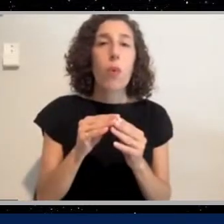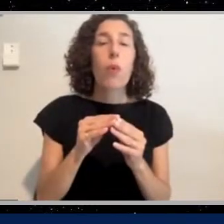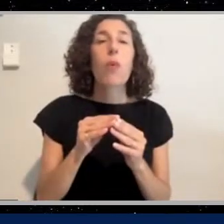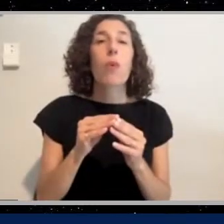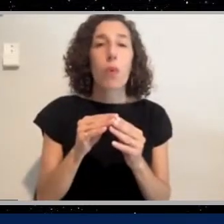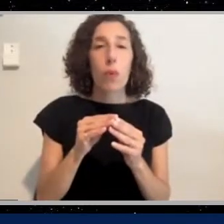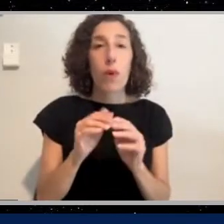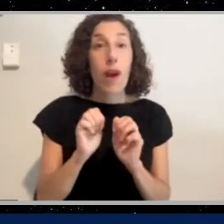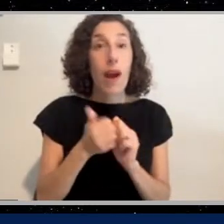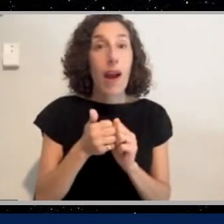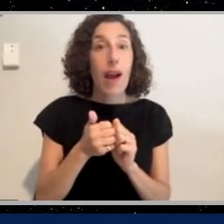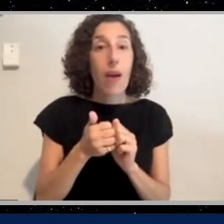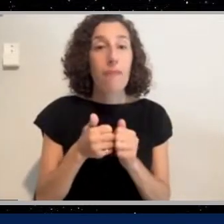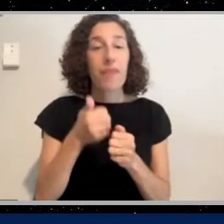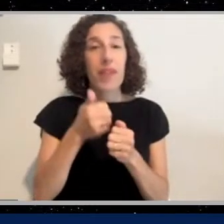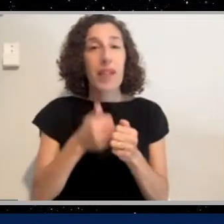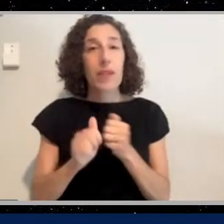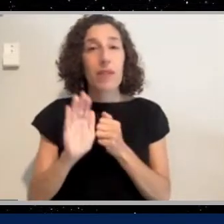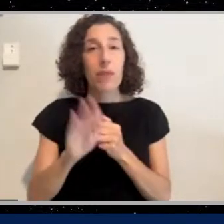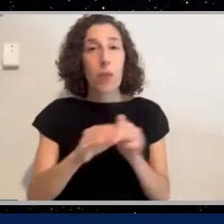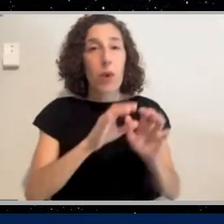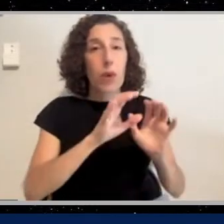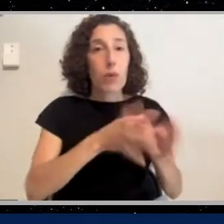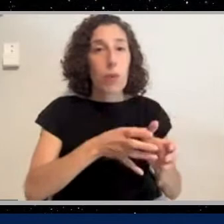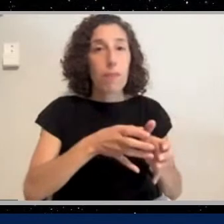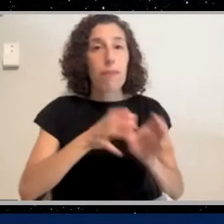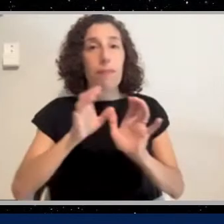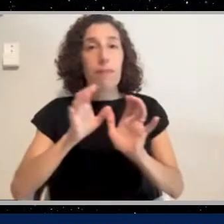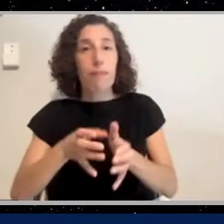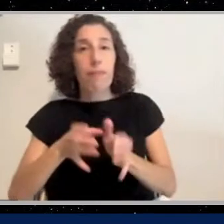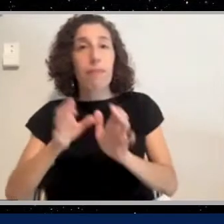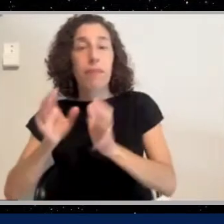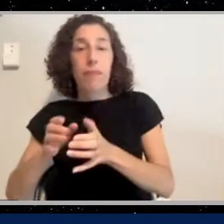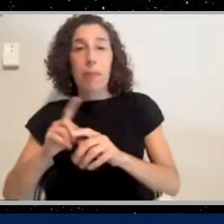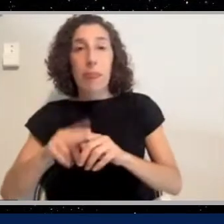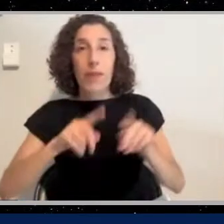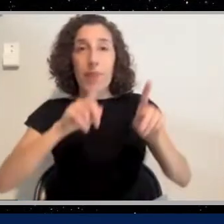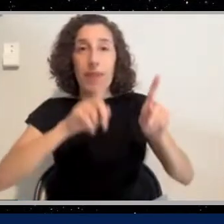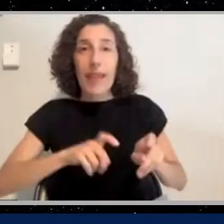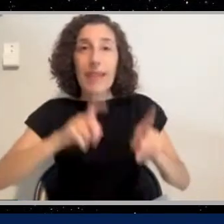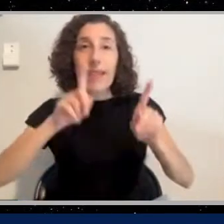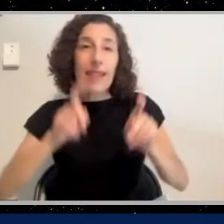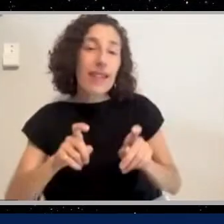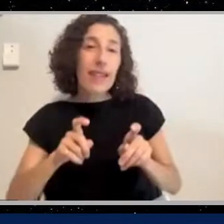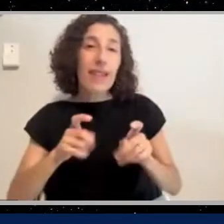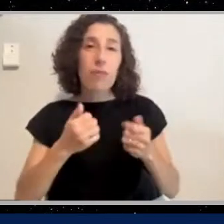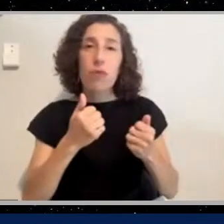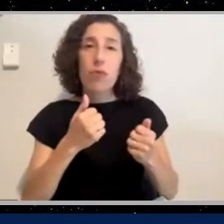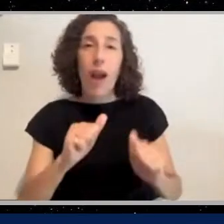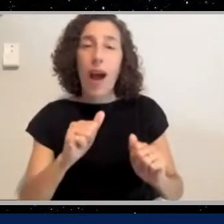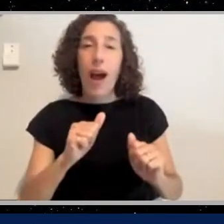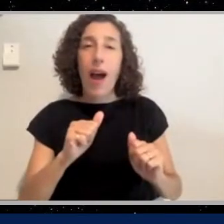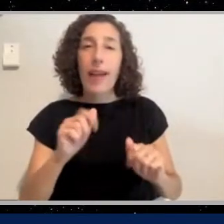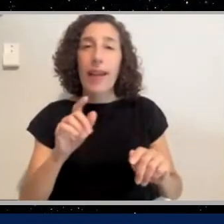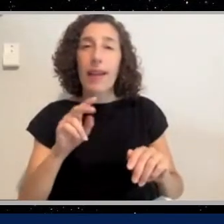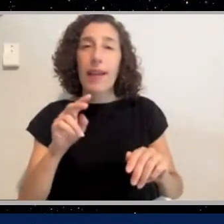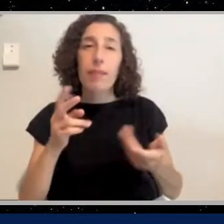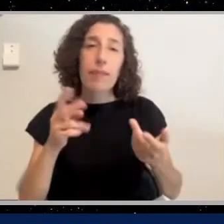of experiments or what kind of tests that you're going to run. Is that something that where a bunch of you all bring your ideas to the table and then you kind